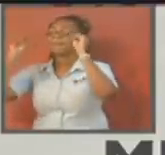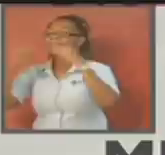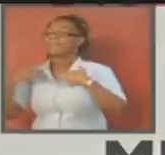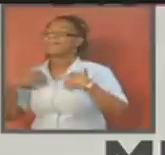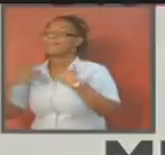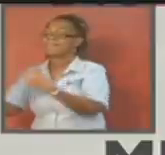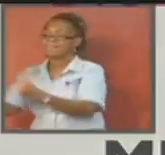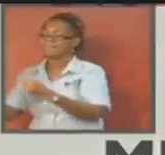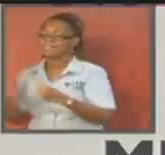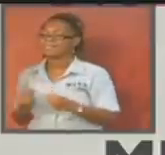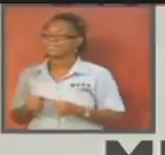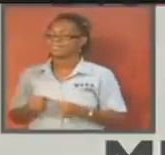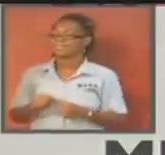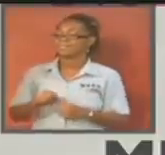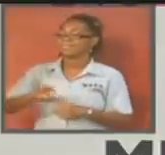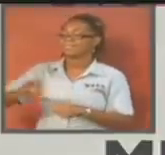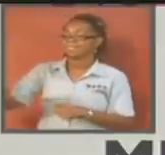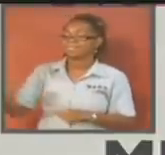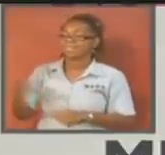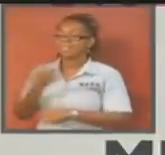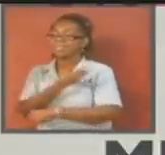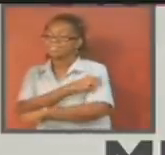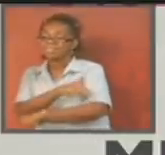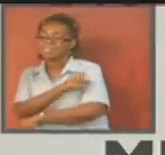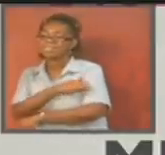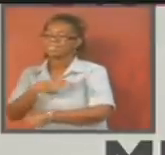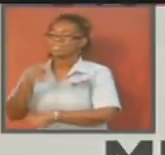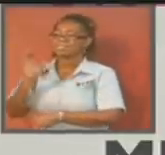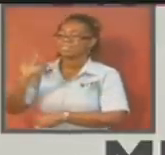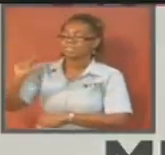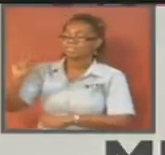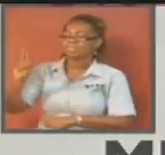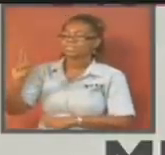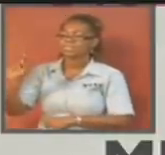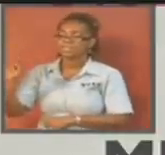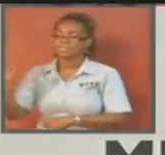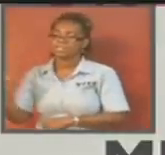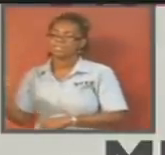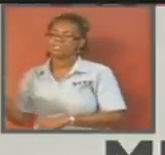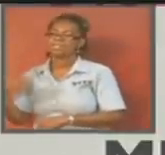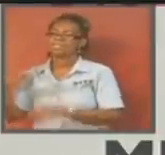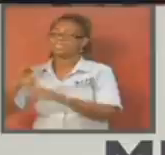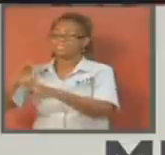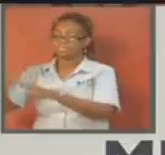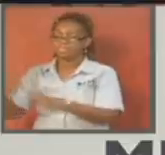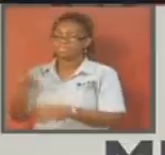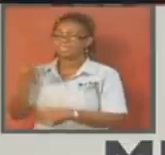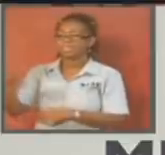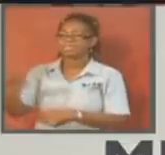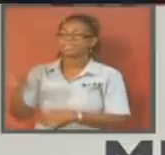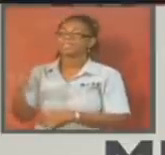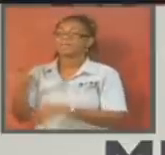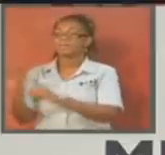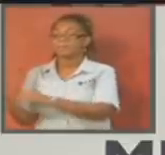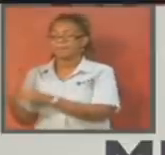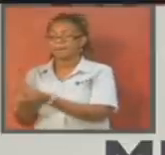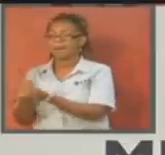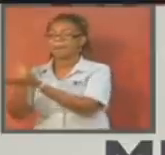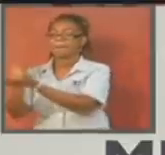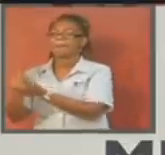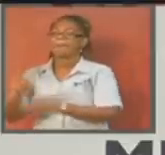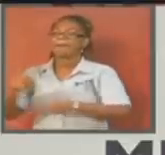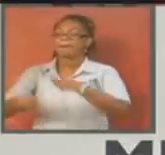and other sites within the ministry. And just to clarify, they have to be under the supervision of a medical